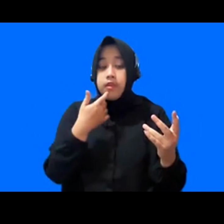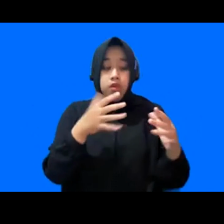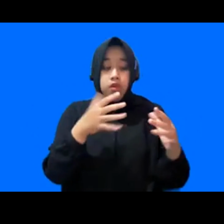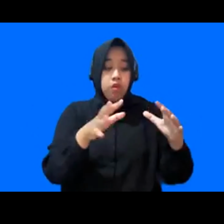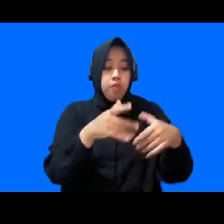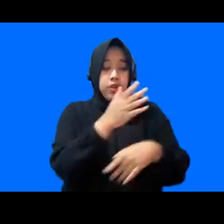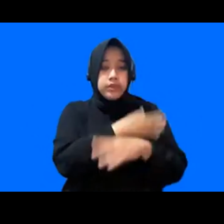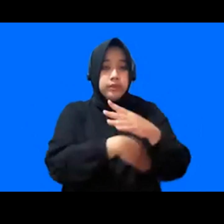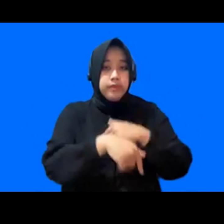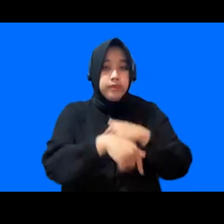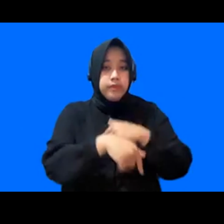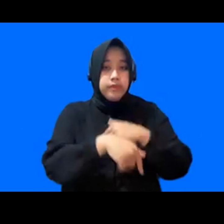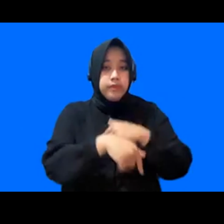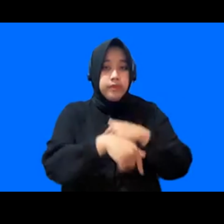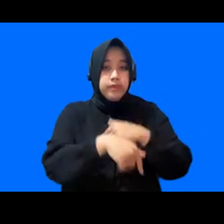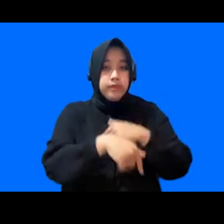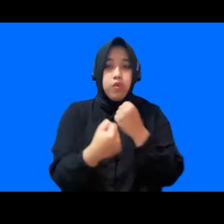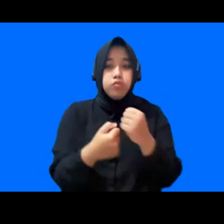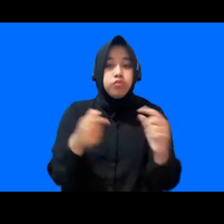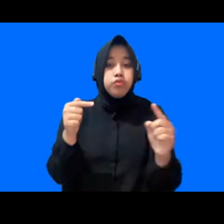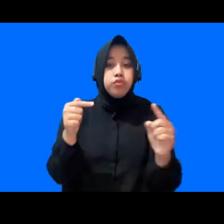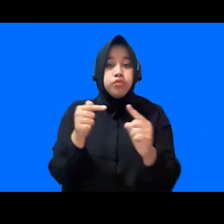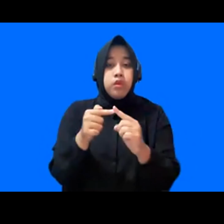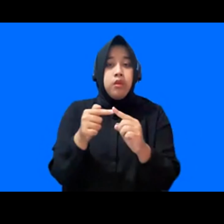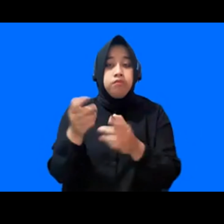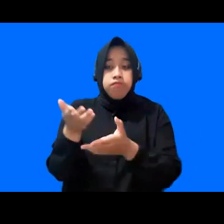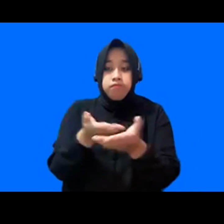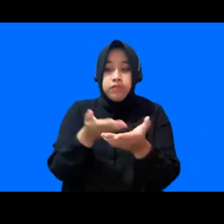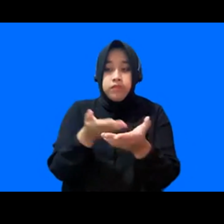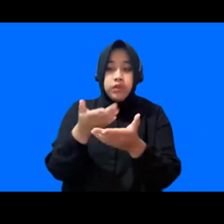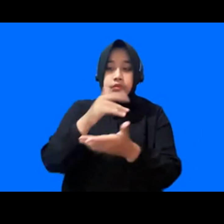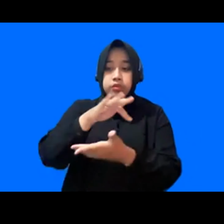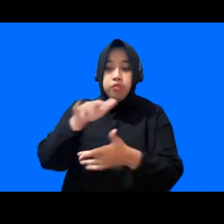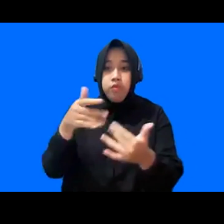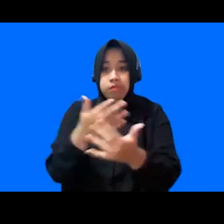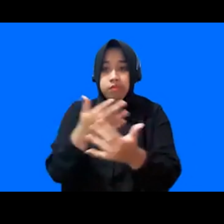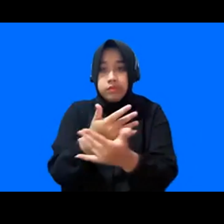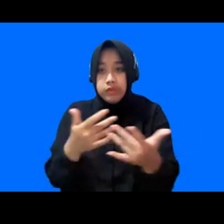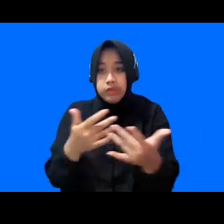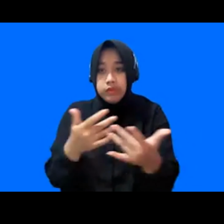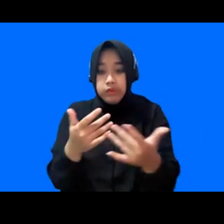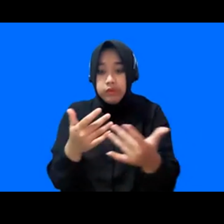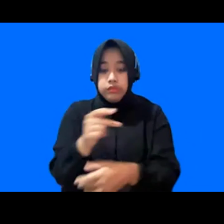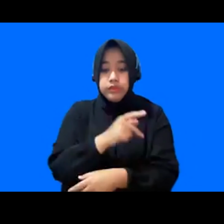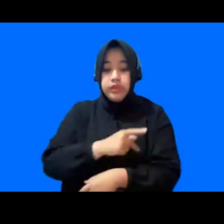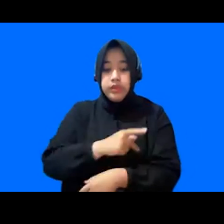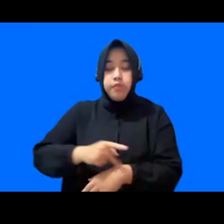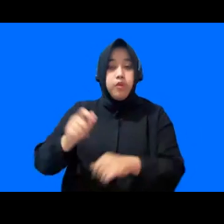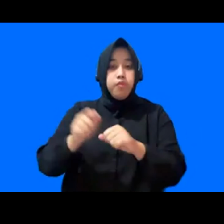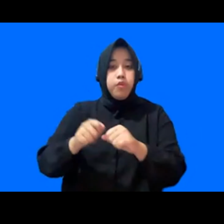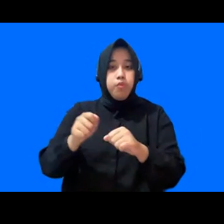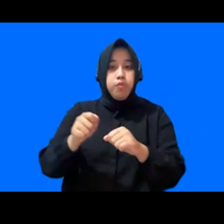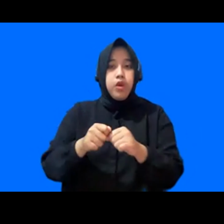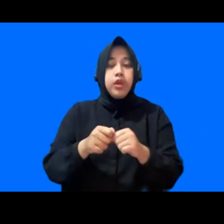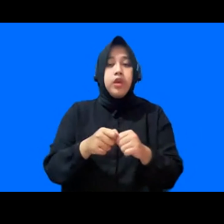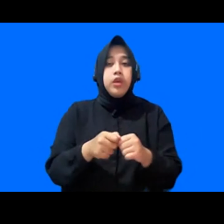needs of all. We are also developing new kinds of urban investments, such as the recently approved